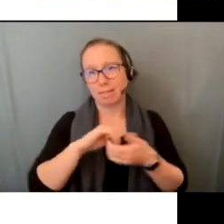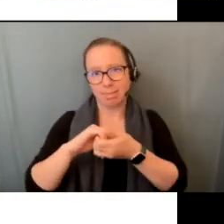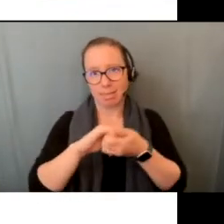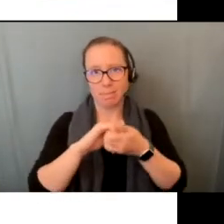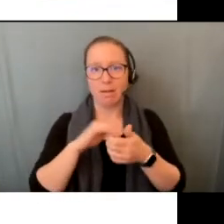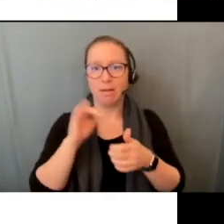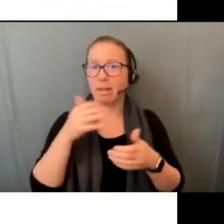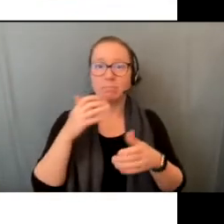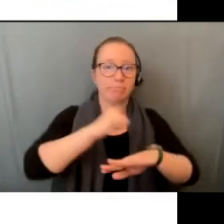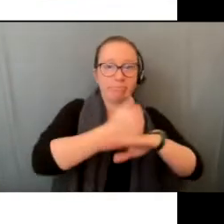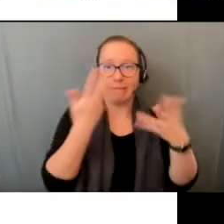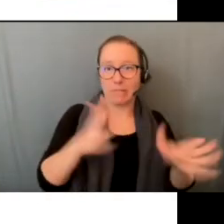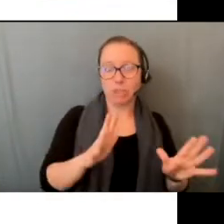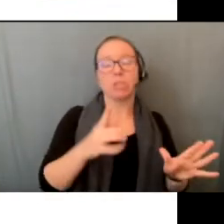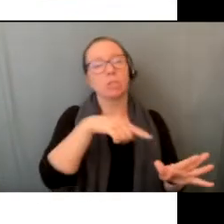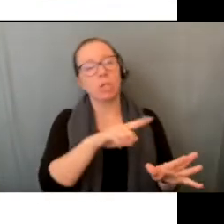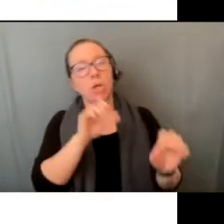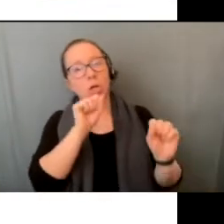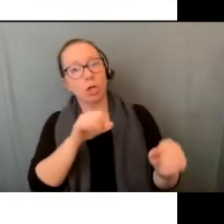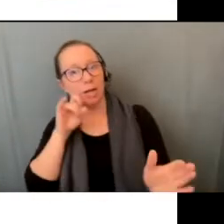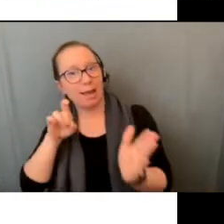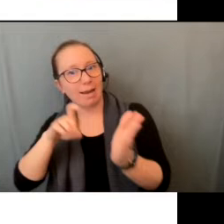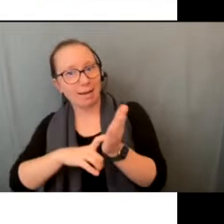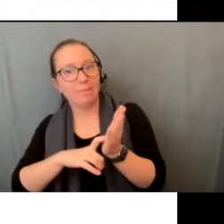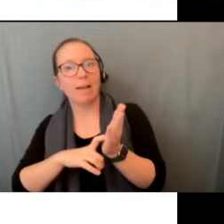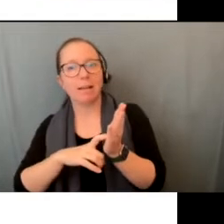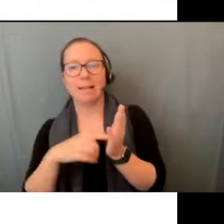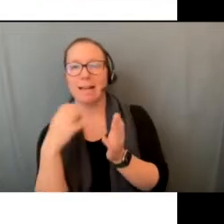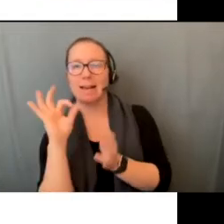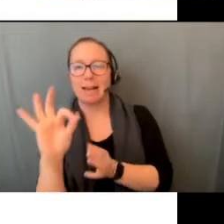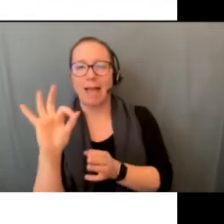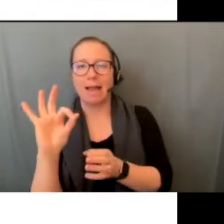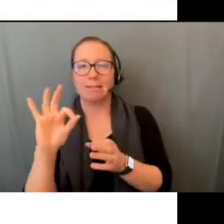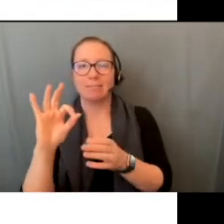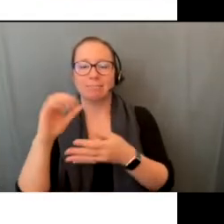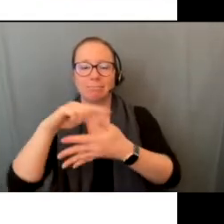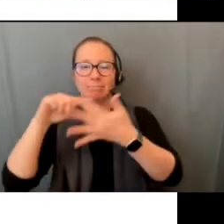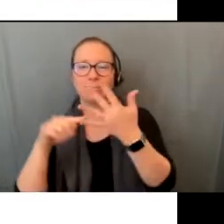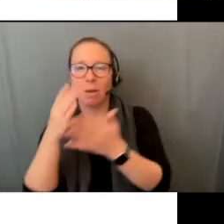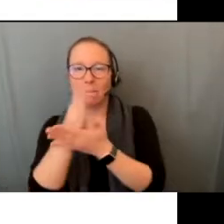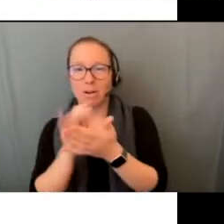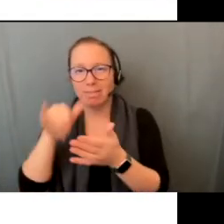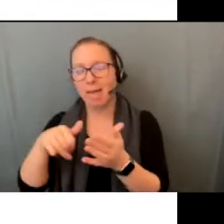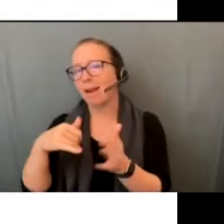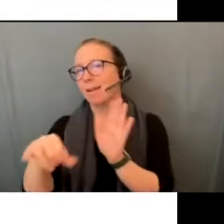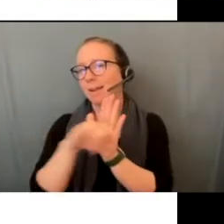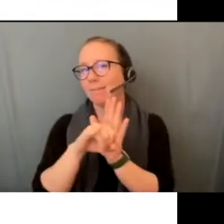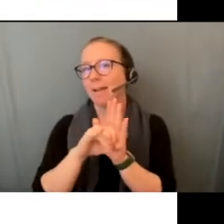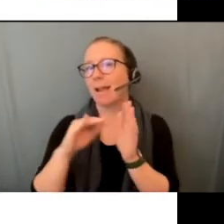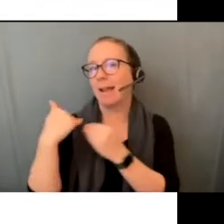in existence, they were able to identify 9 core elements that they said defined an accountable community for health.